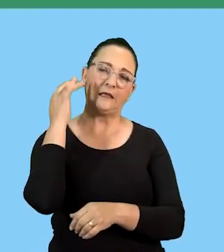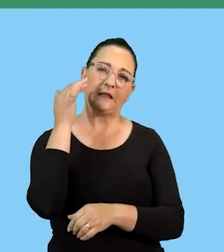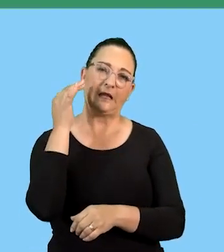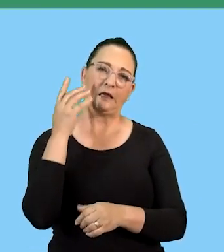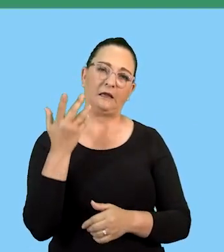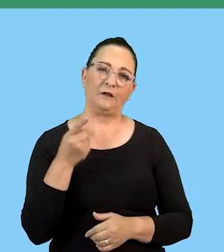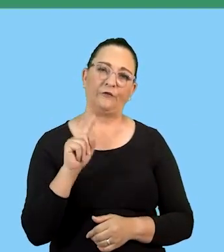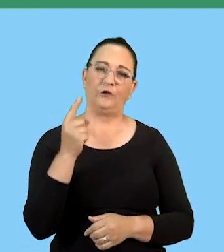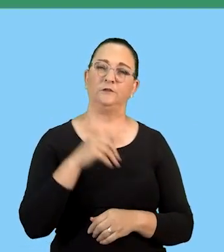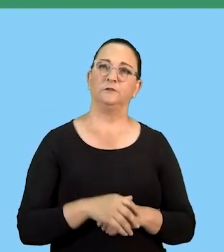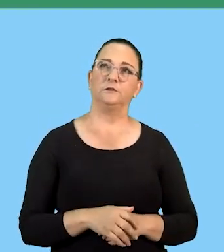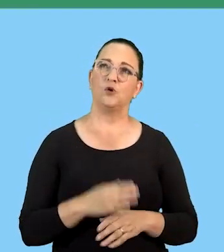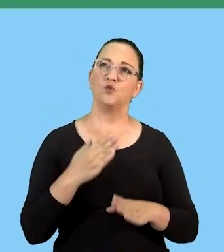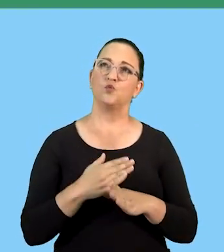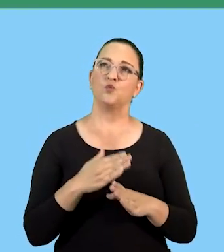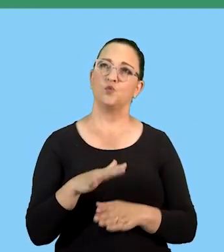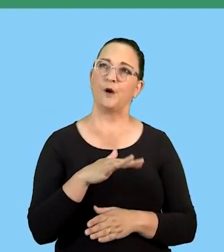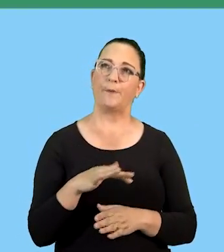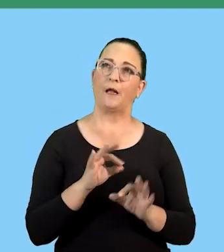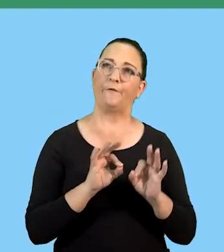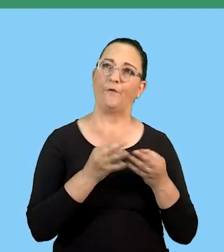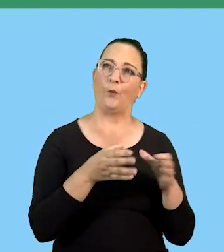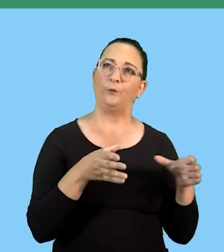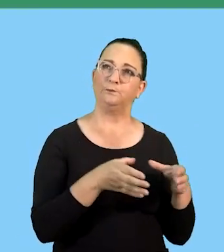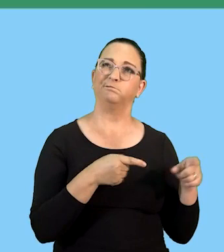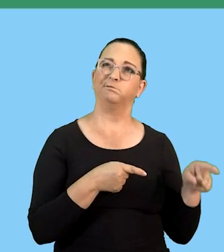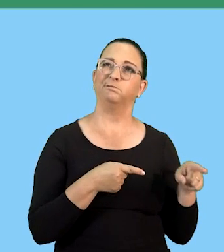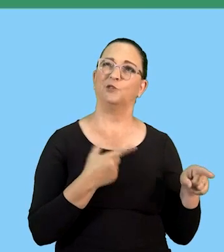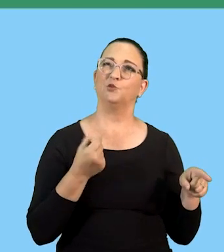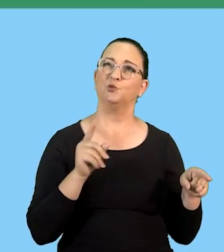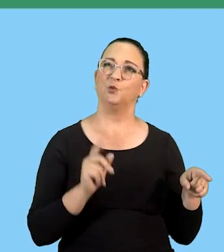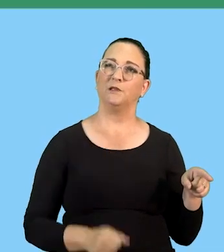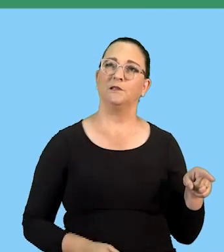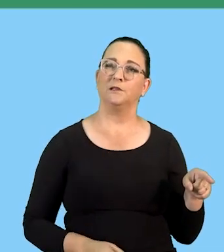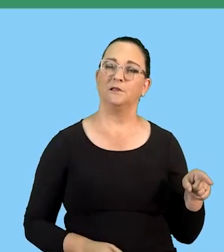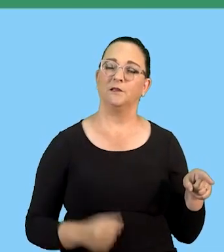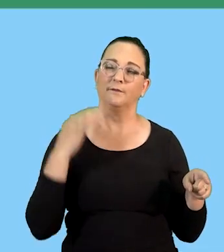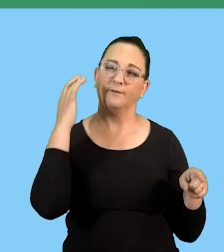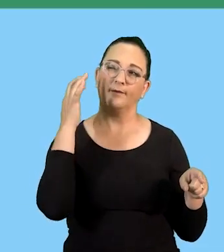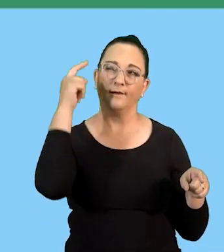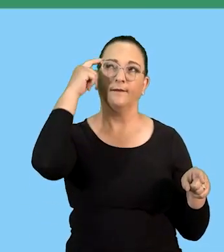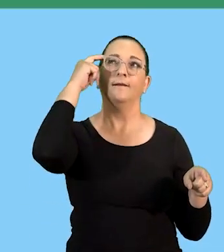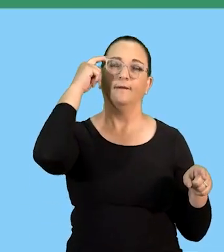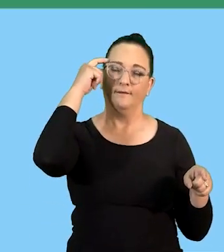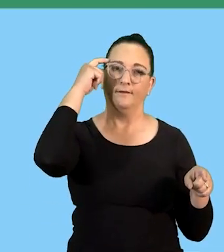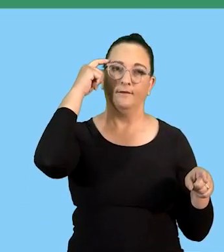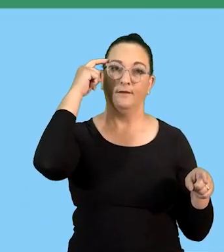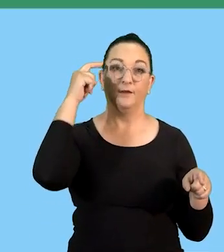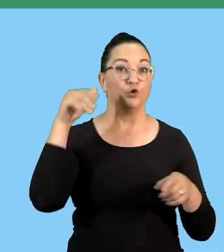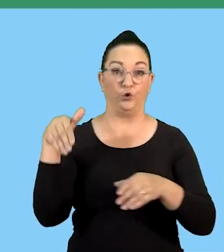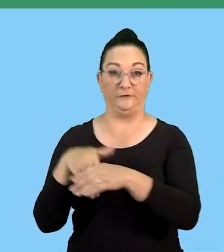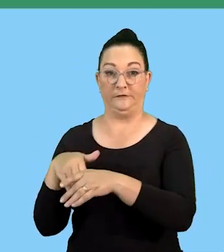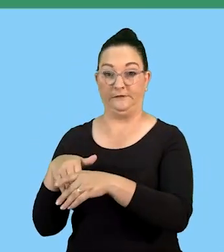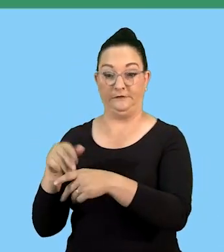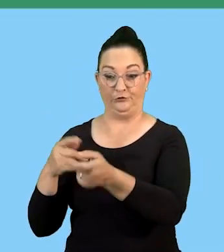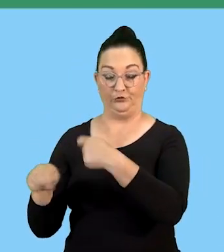to think about the concept or the term workplace forums. What is it that they do? As you've read there, they said you can be, if you're